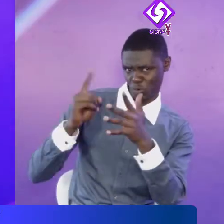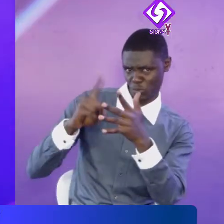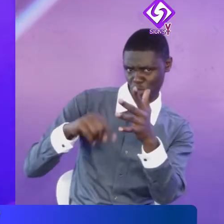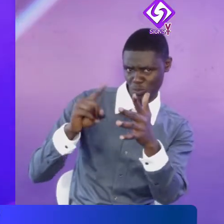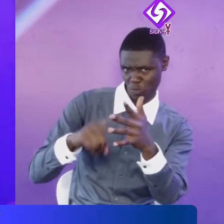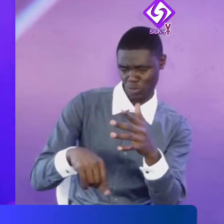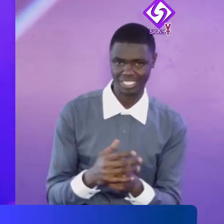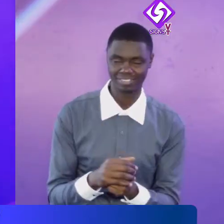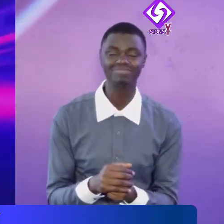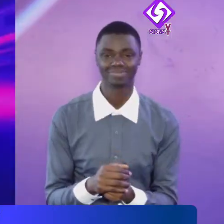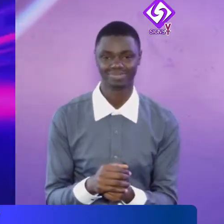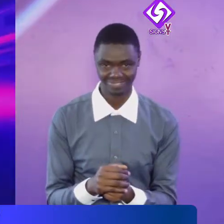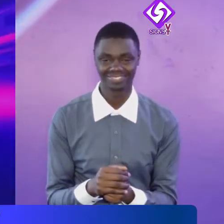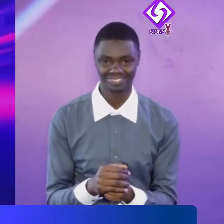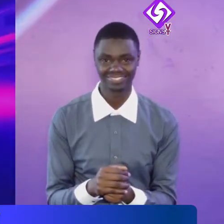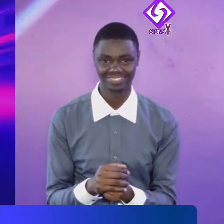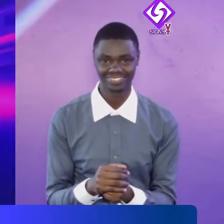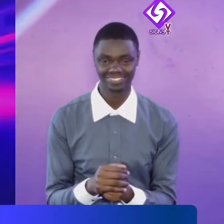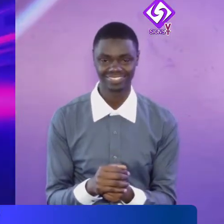How far? Yes.